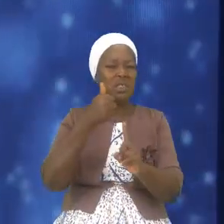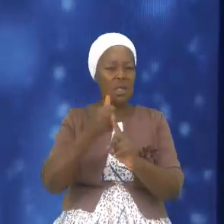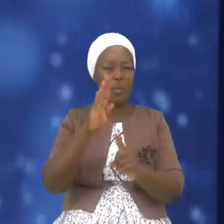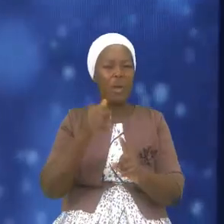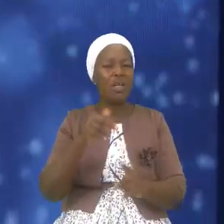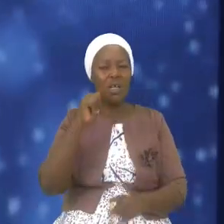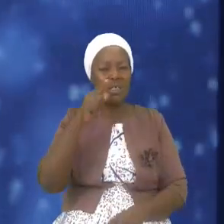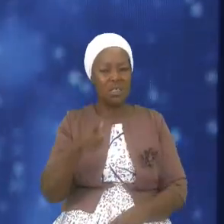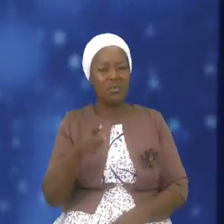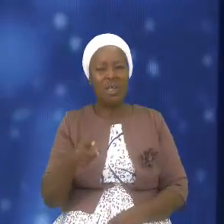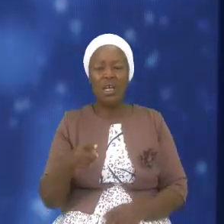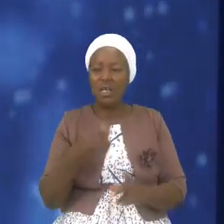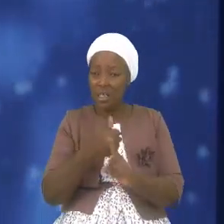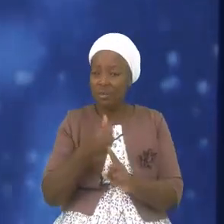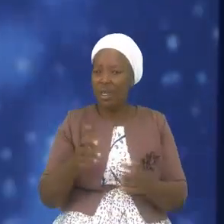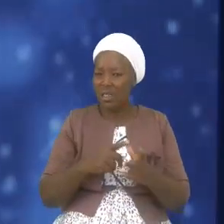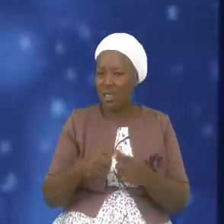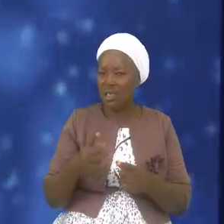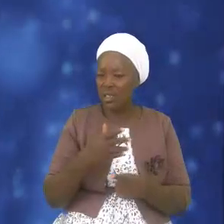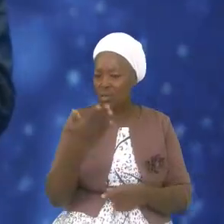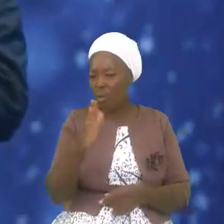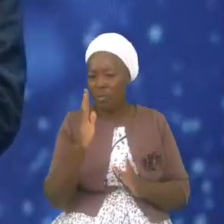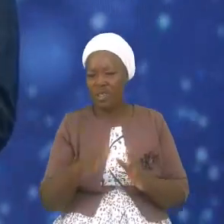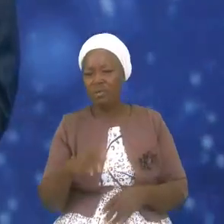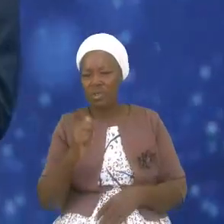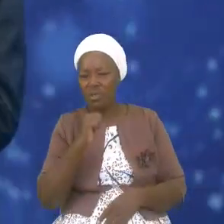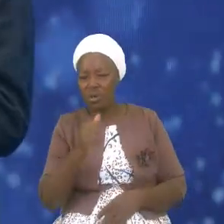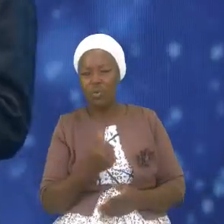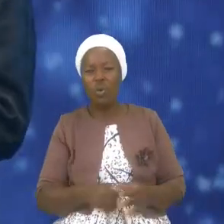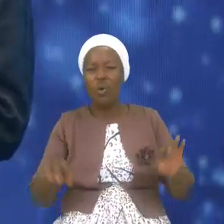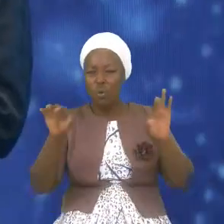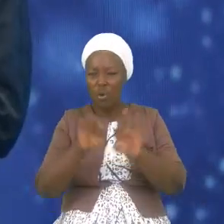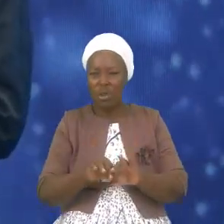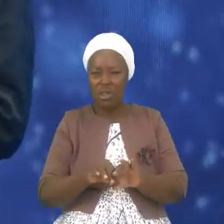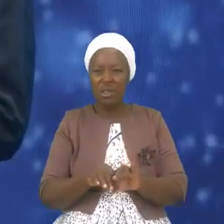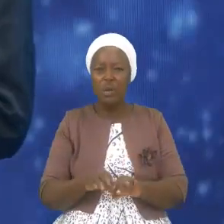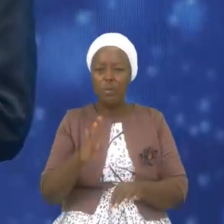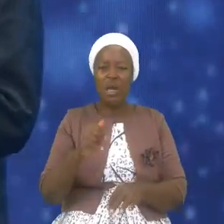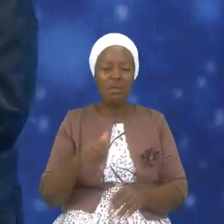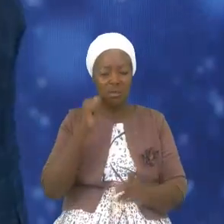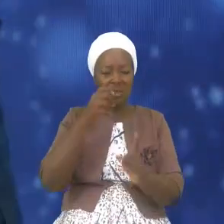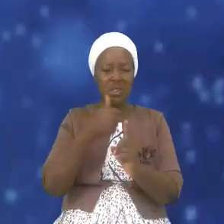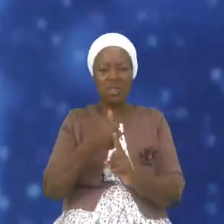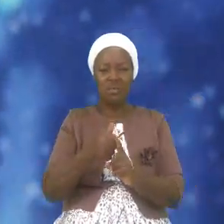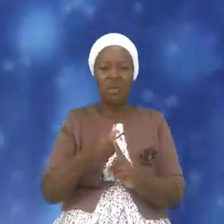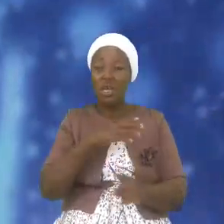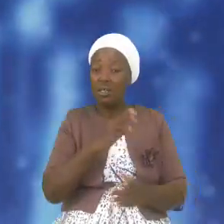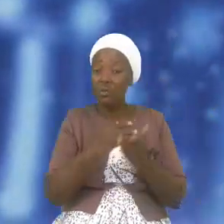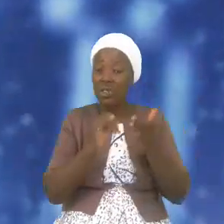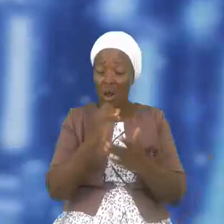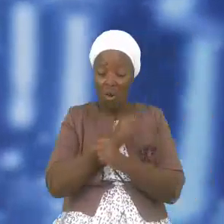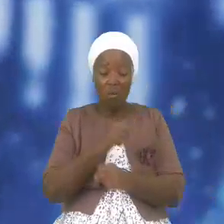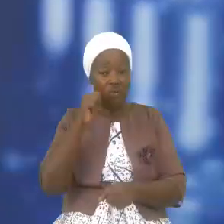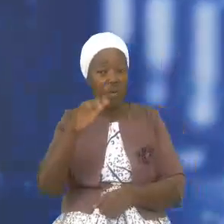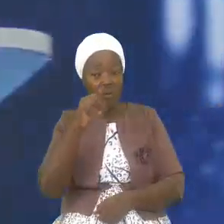worthy by herself. A womanizer is not worthy by himself. A